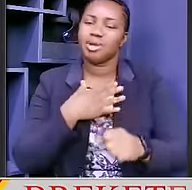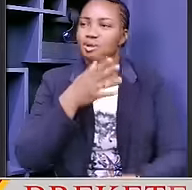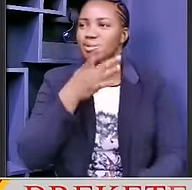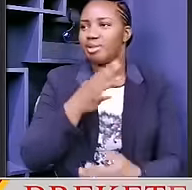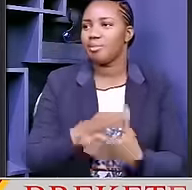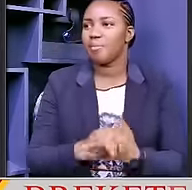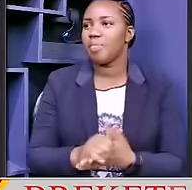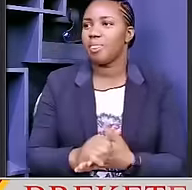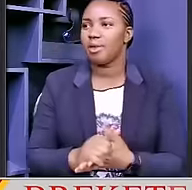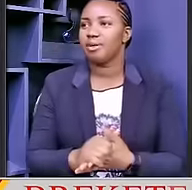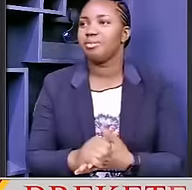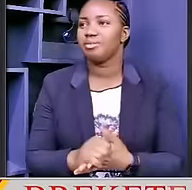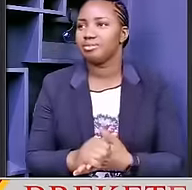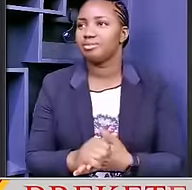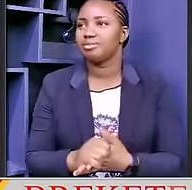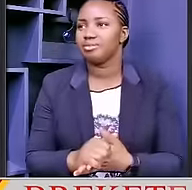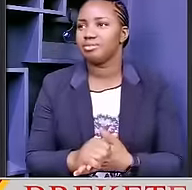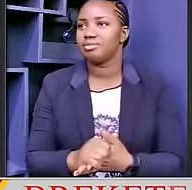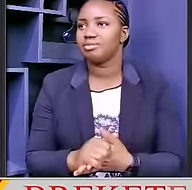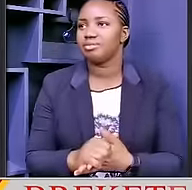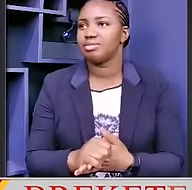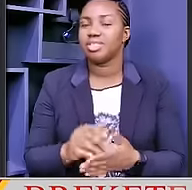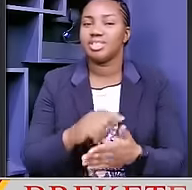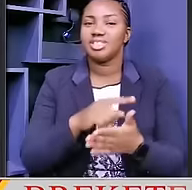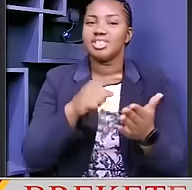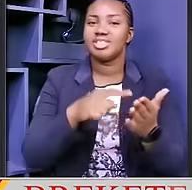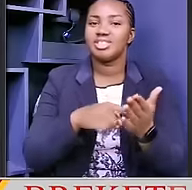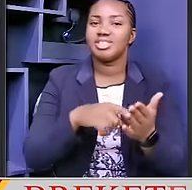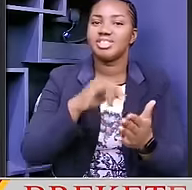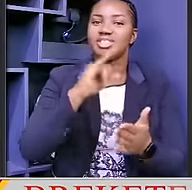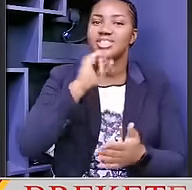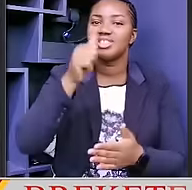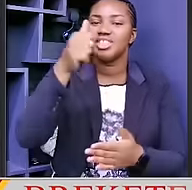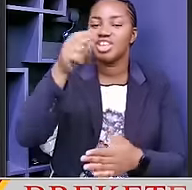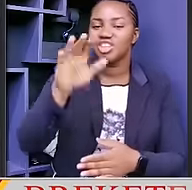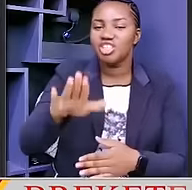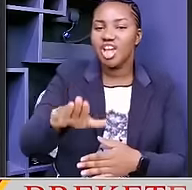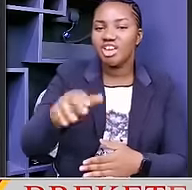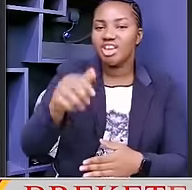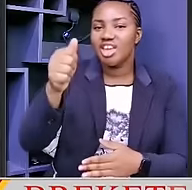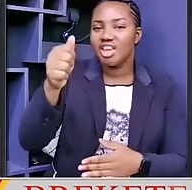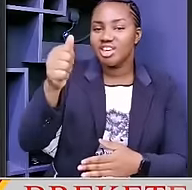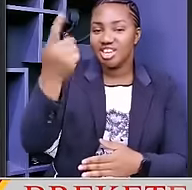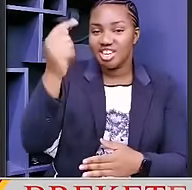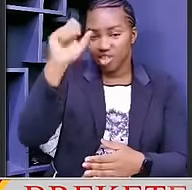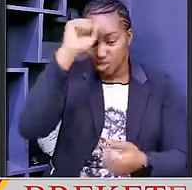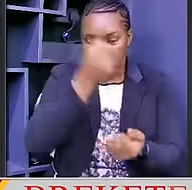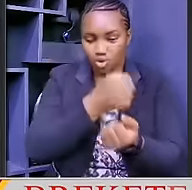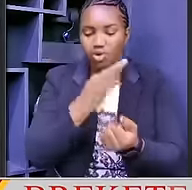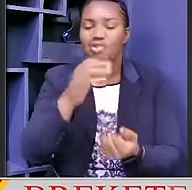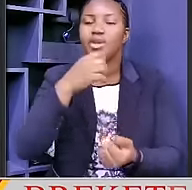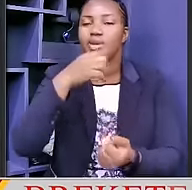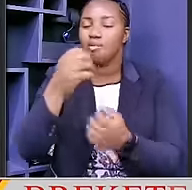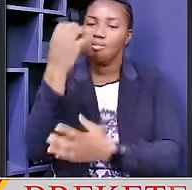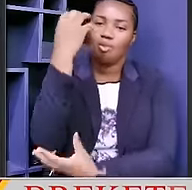Now, this now the Pekin, the son of a poor man, will die.